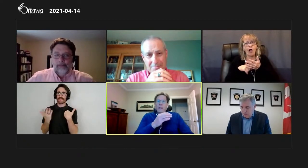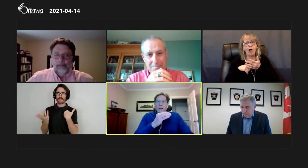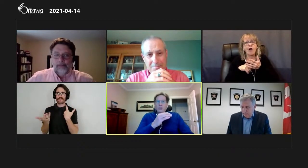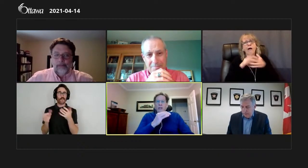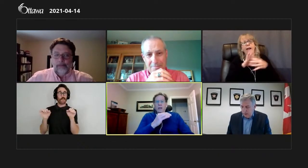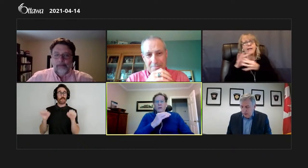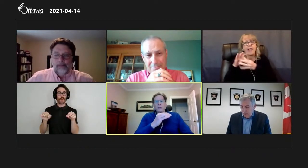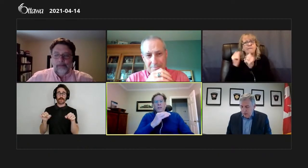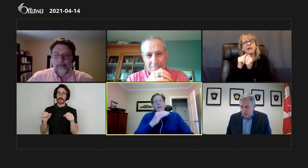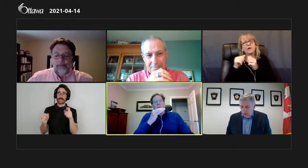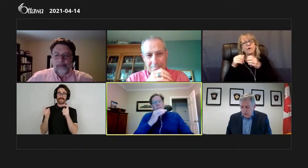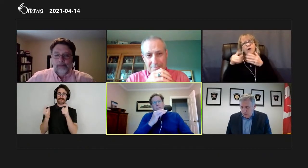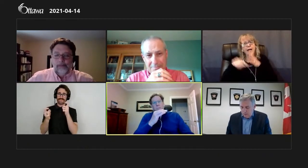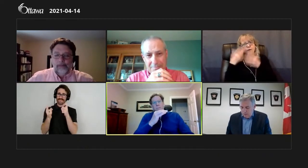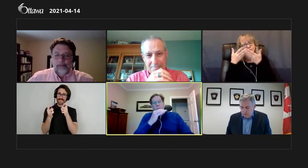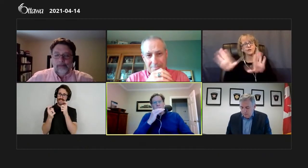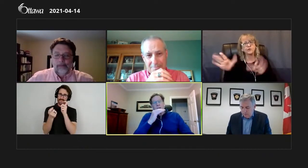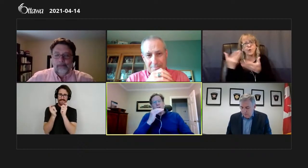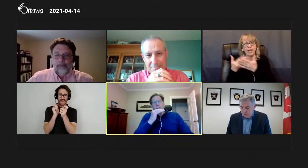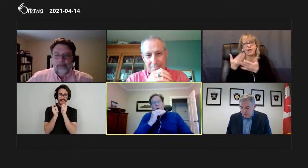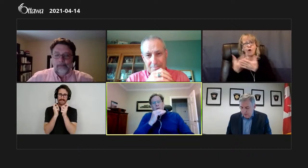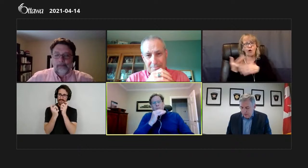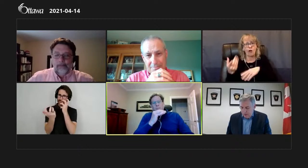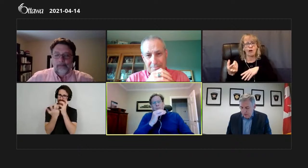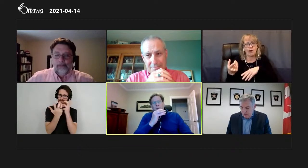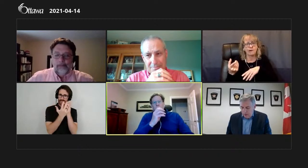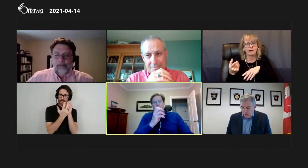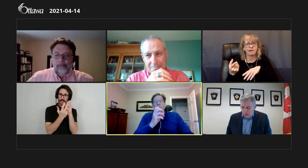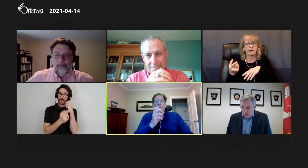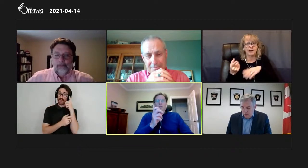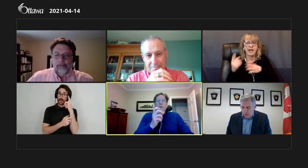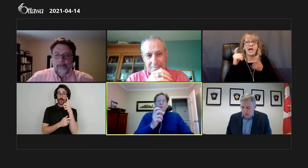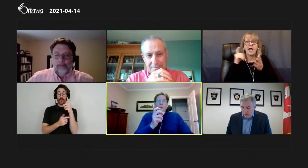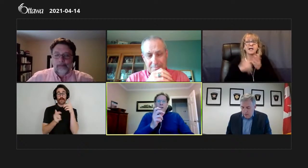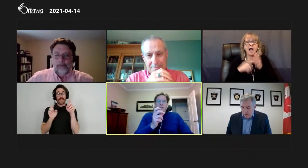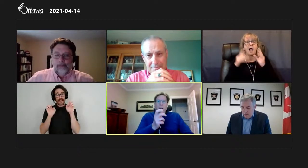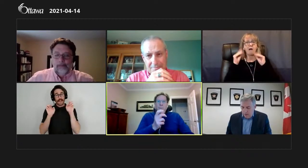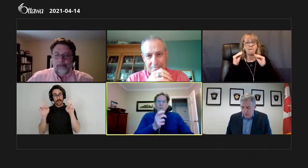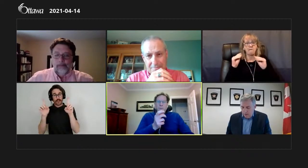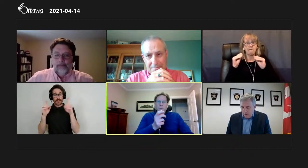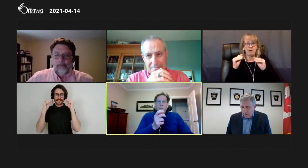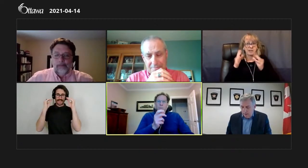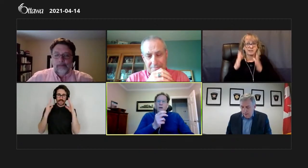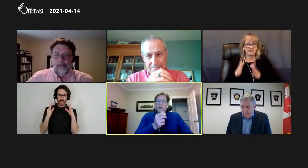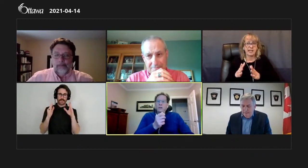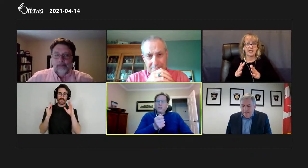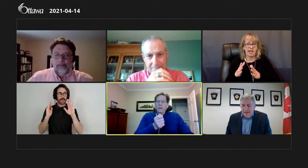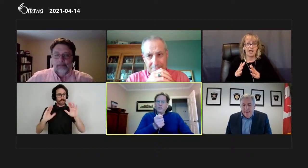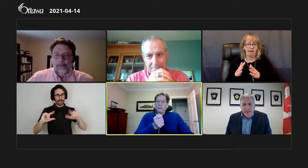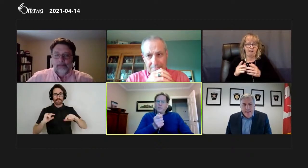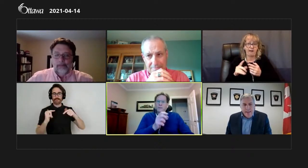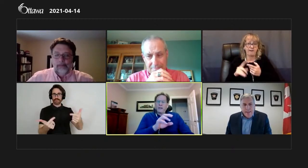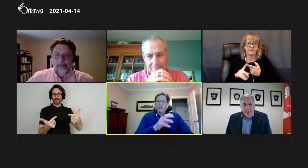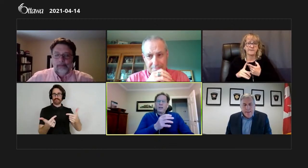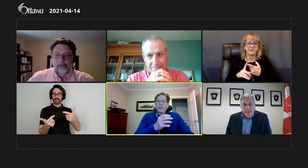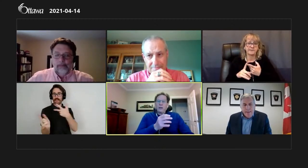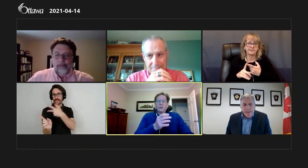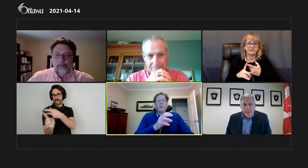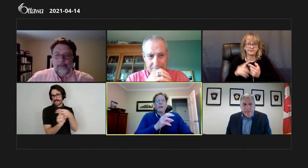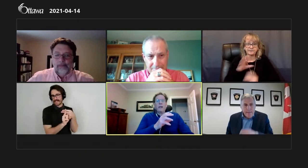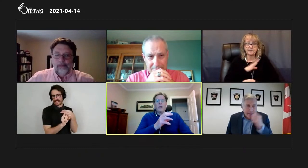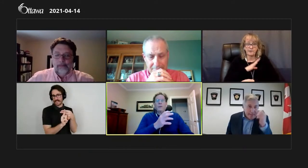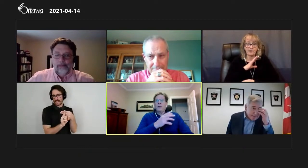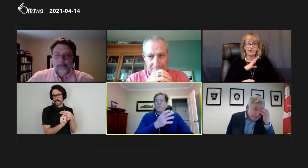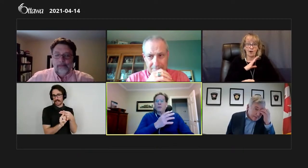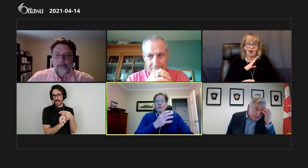when educators get their turn to adapt the prioritization of educators the